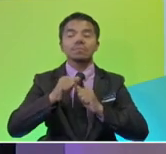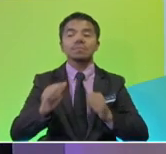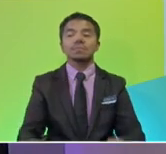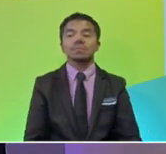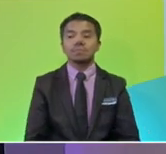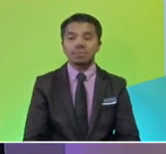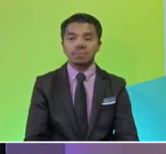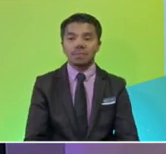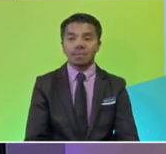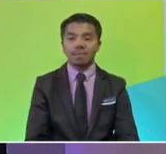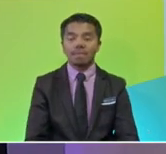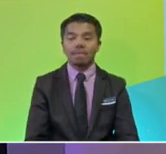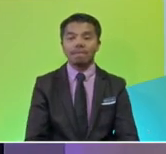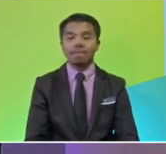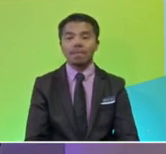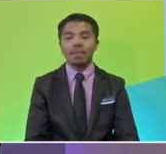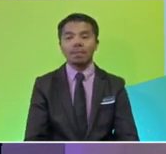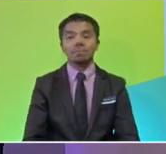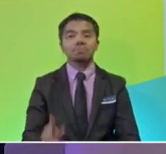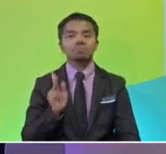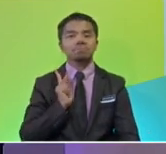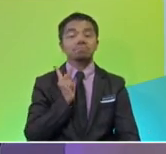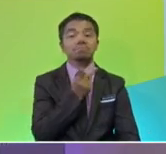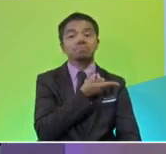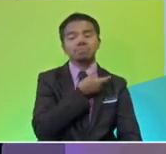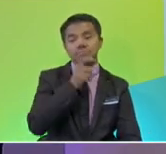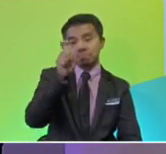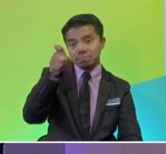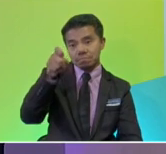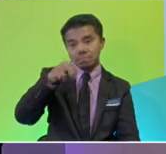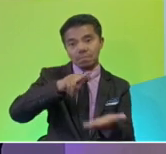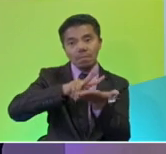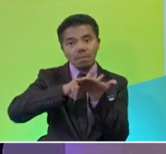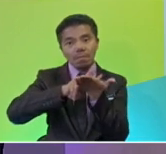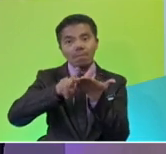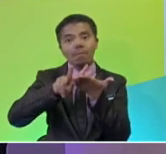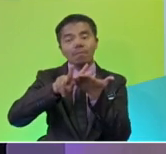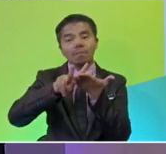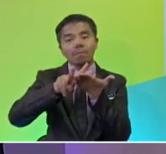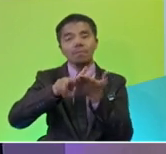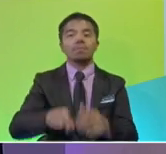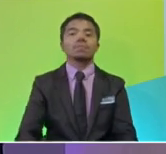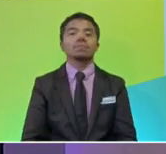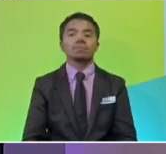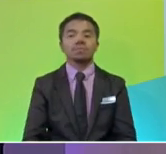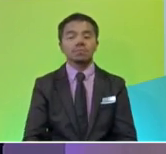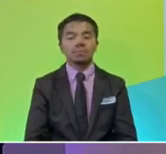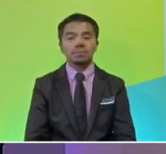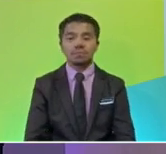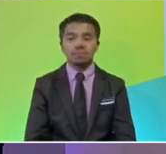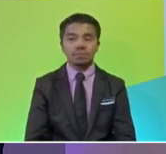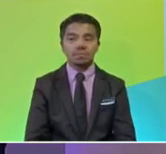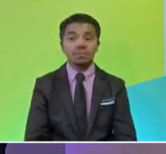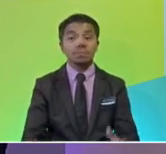And because of that, we need to read the definitions of the game itself. Ah, okay. All right. All right. For